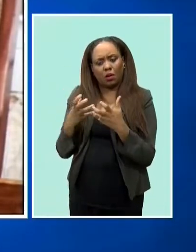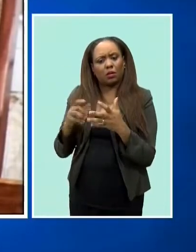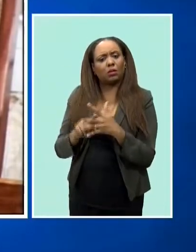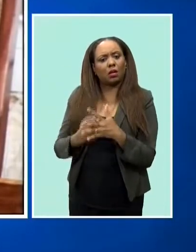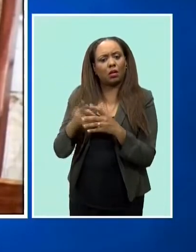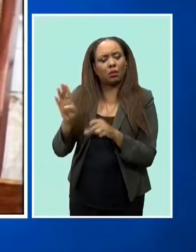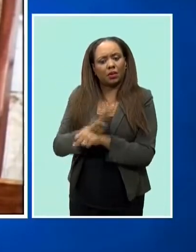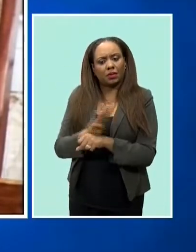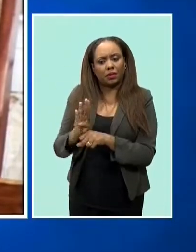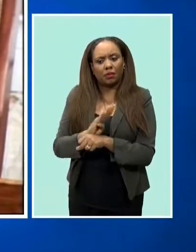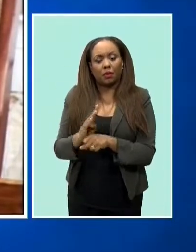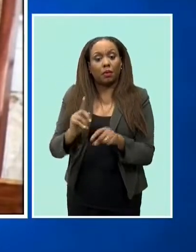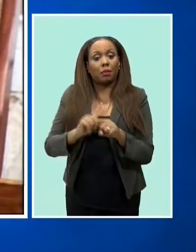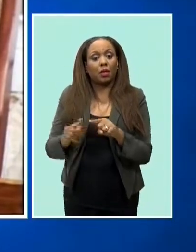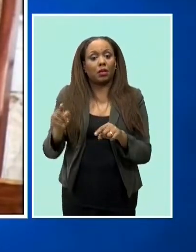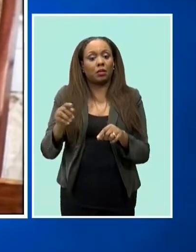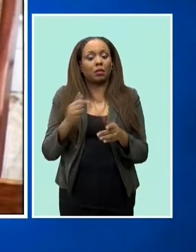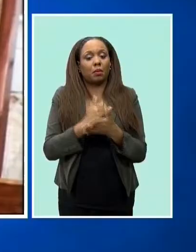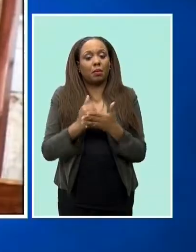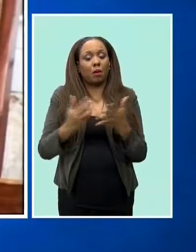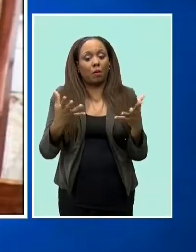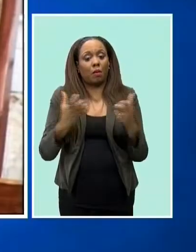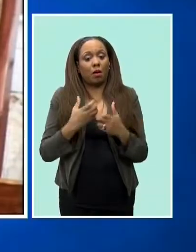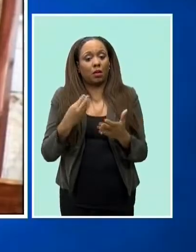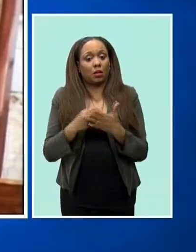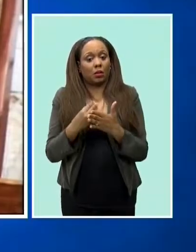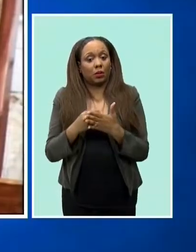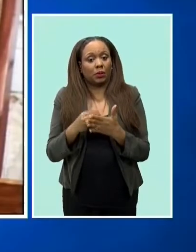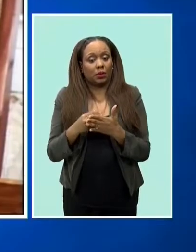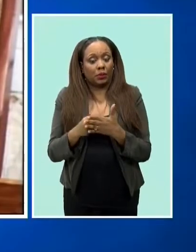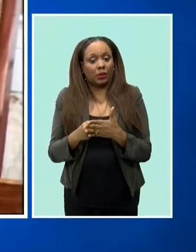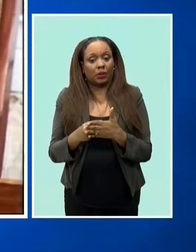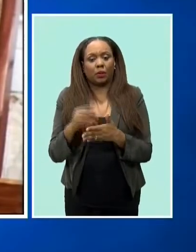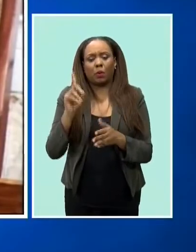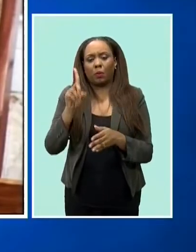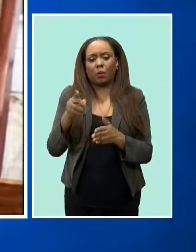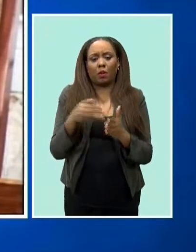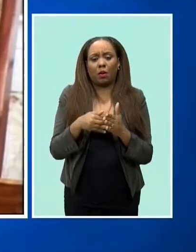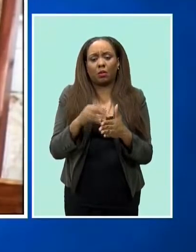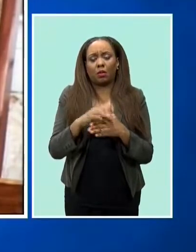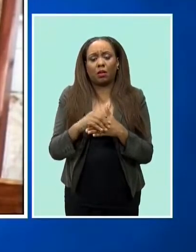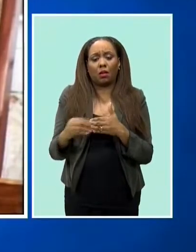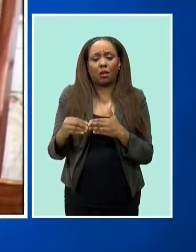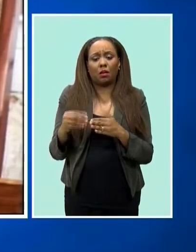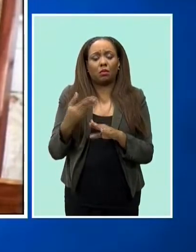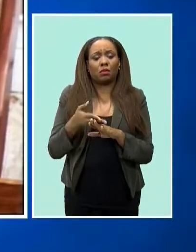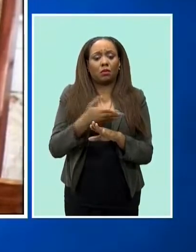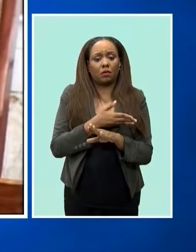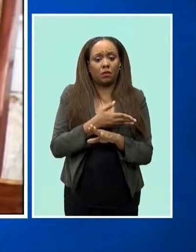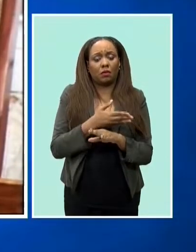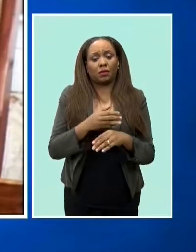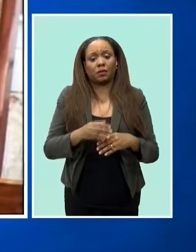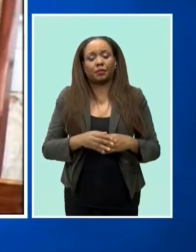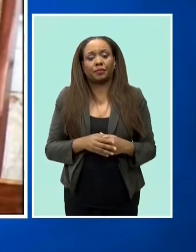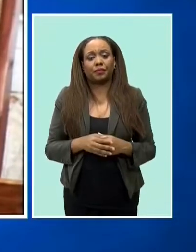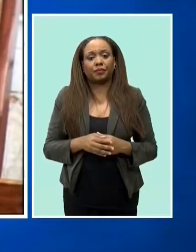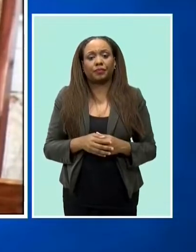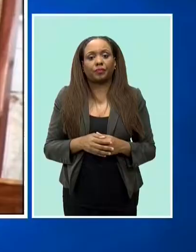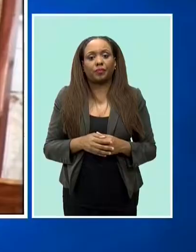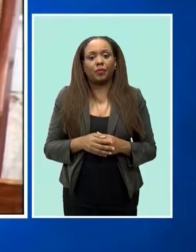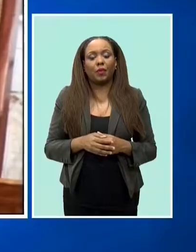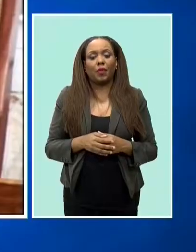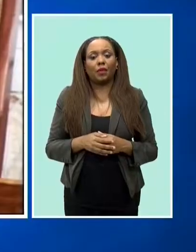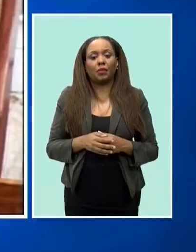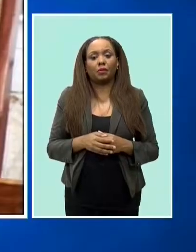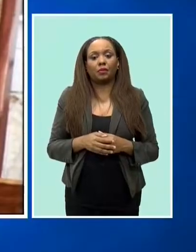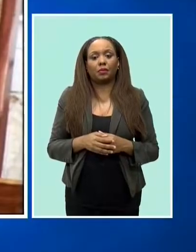with them. And they want that money simply to process the KYC and AML requirements that they're sitting on. Now, the